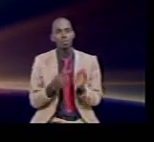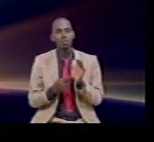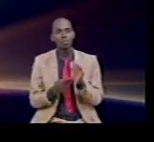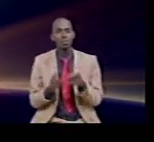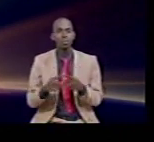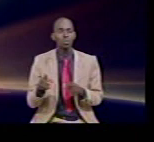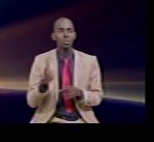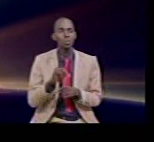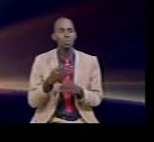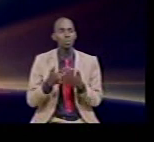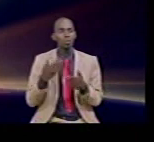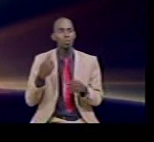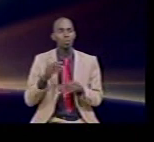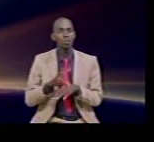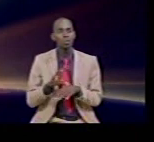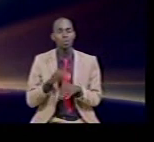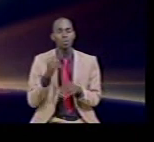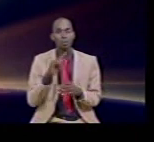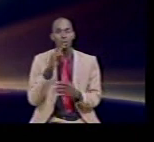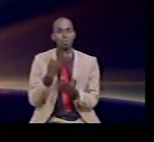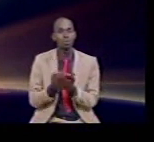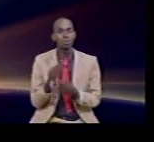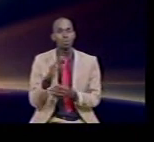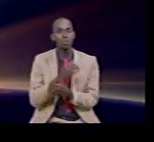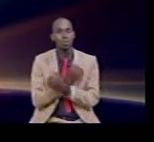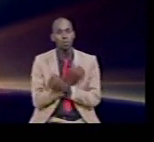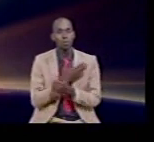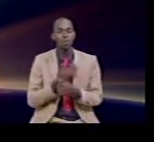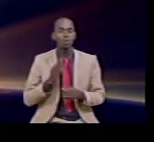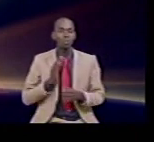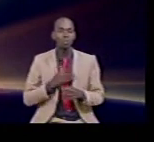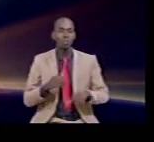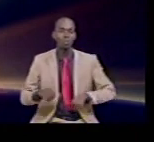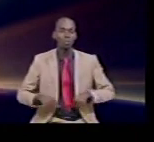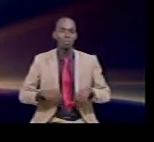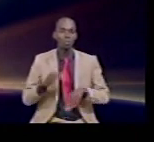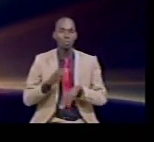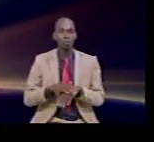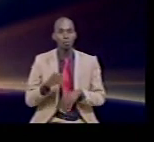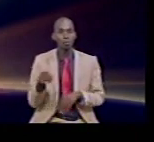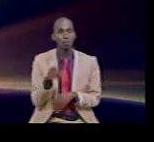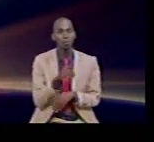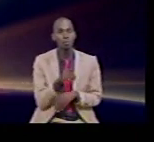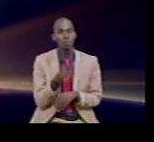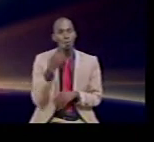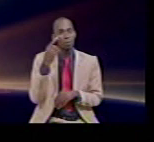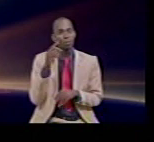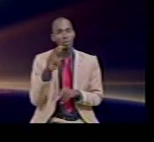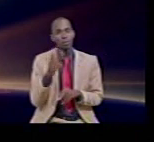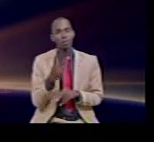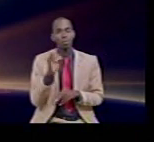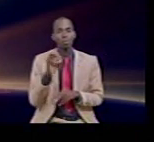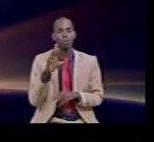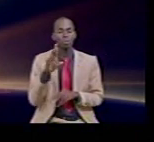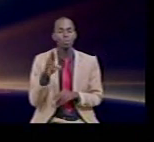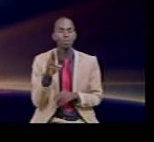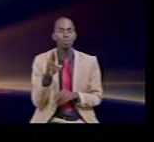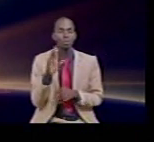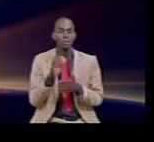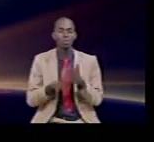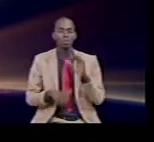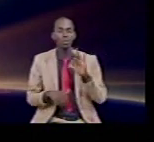the churches, the proof of your love, and of our boasting on your behalf. 2 Corinthians